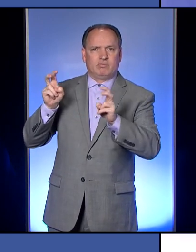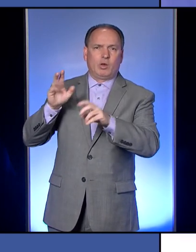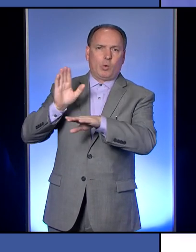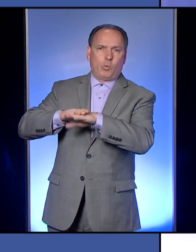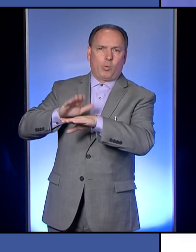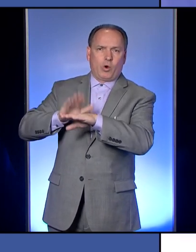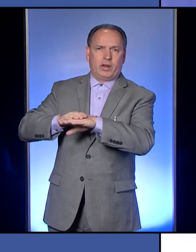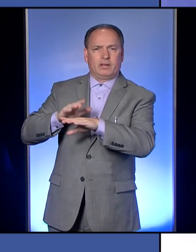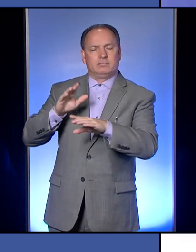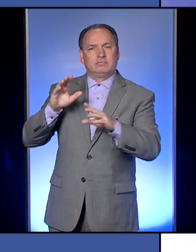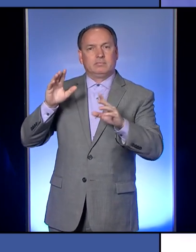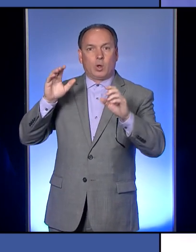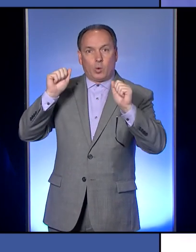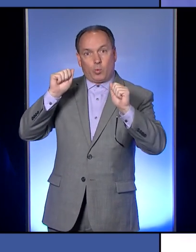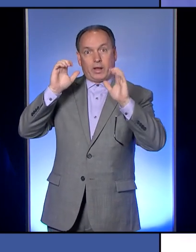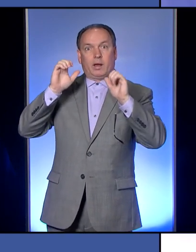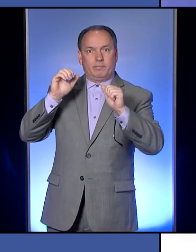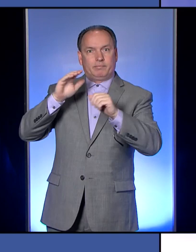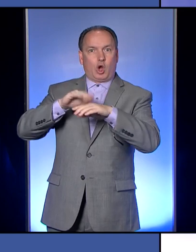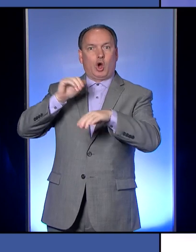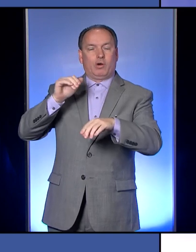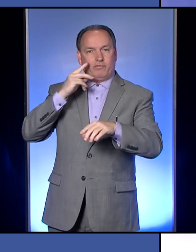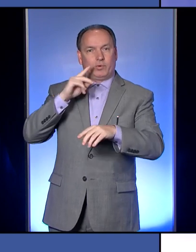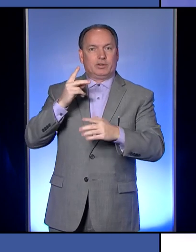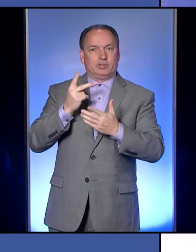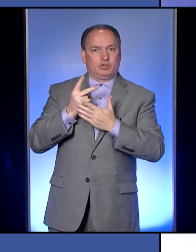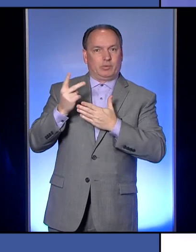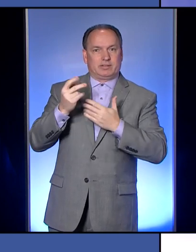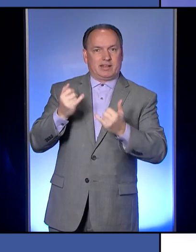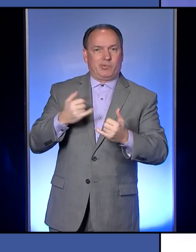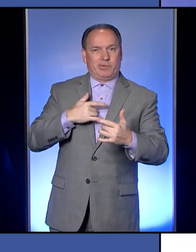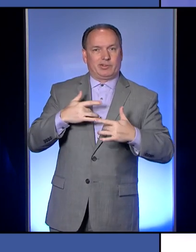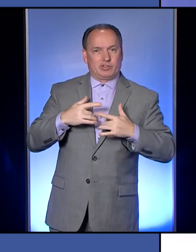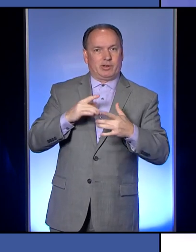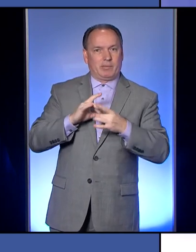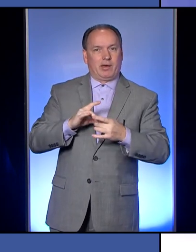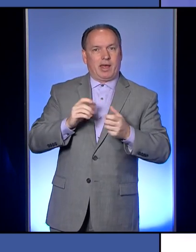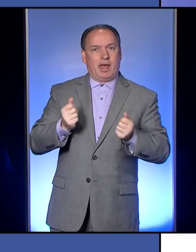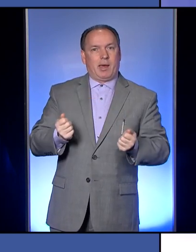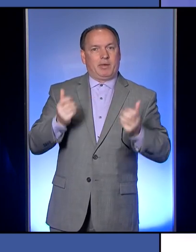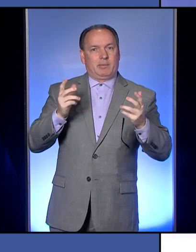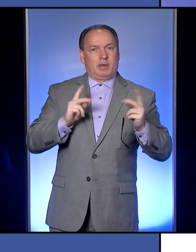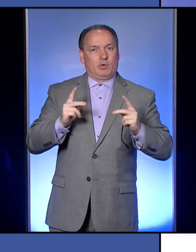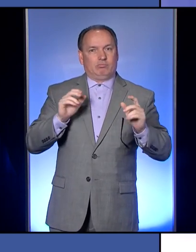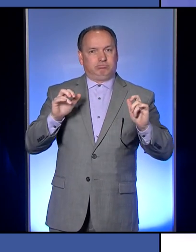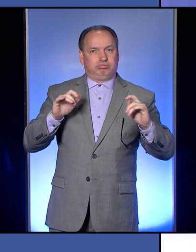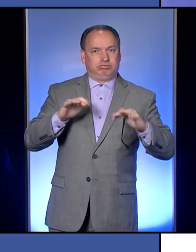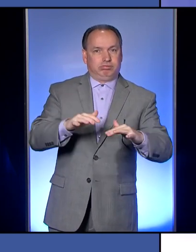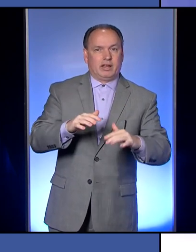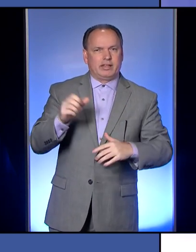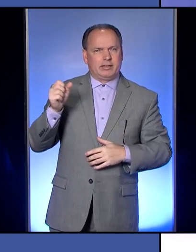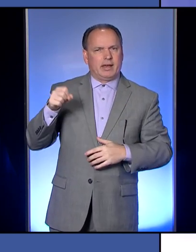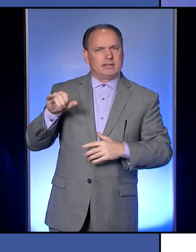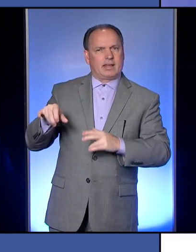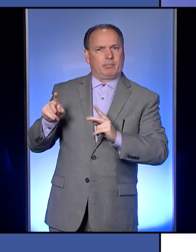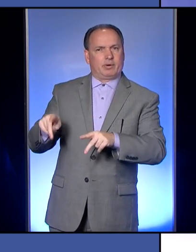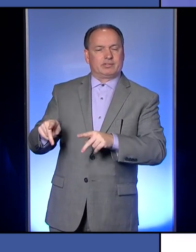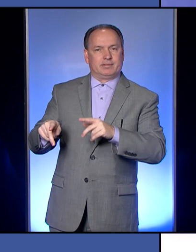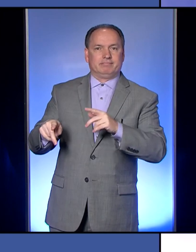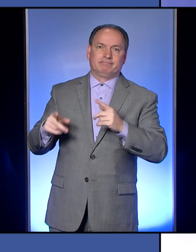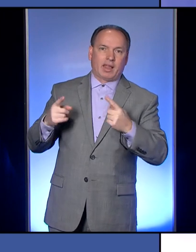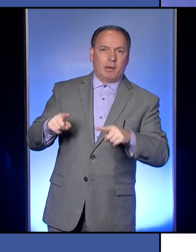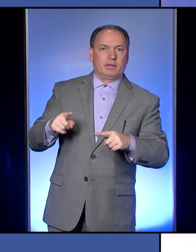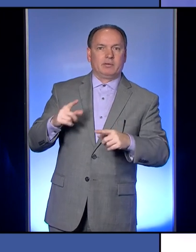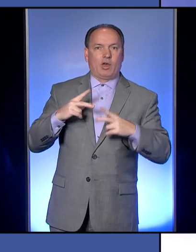call to Wabtec, in that for weeks you've been saying there's concerns about having that many people there? And yes, this person didn't happen to be there within the